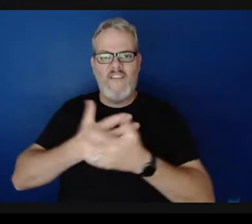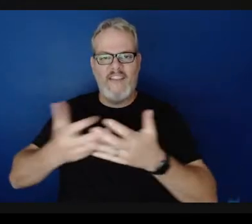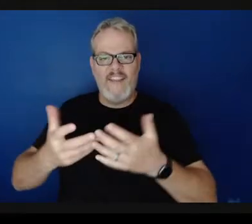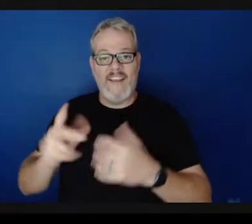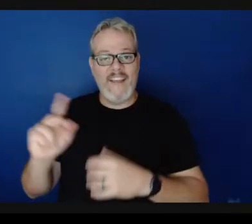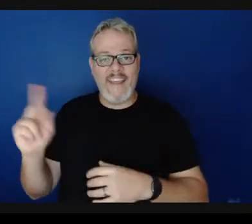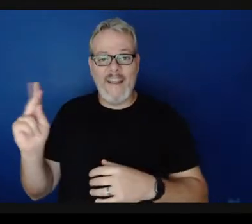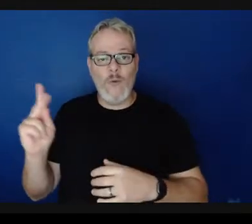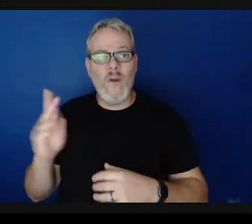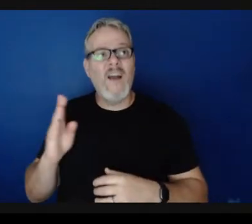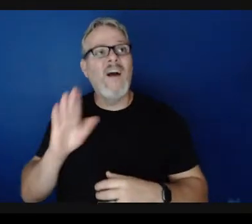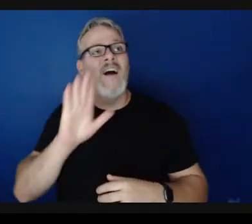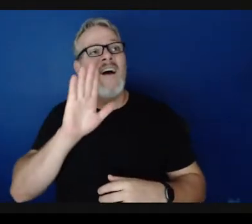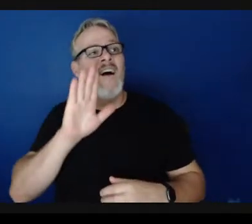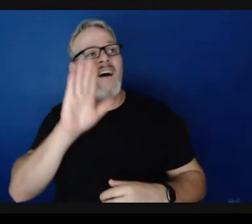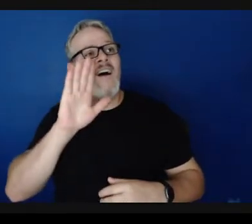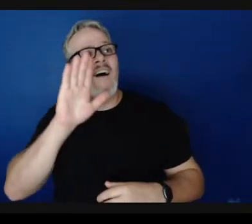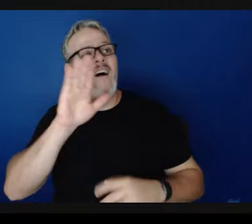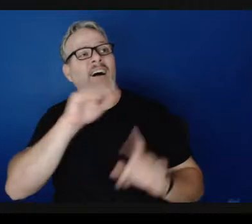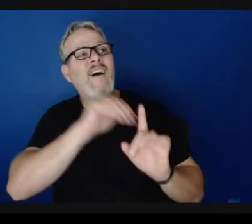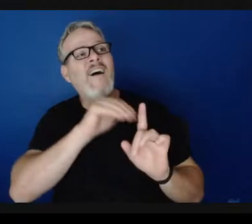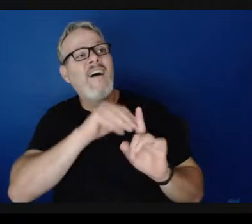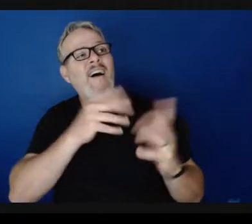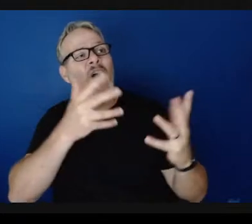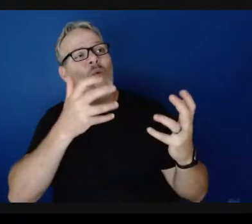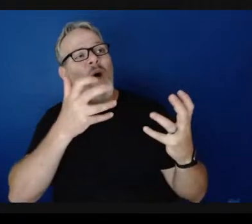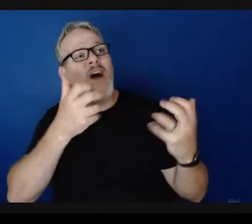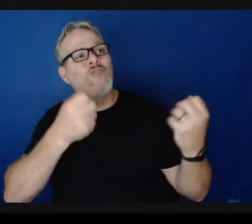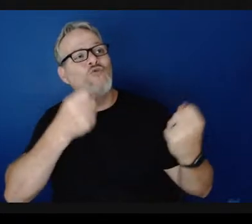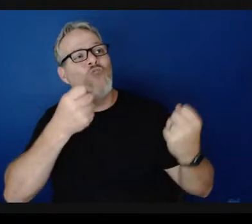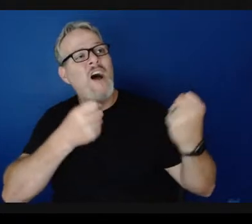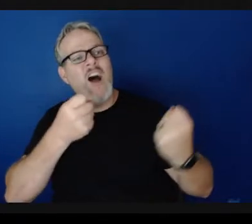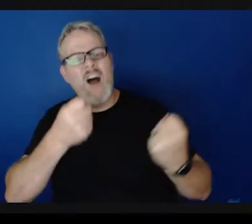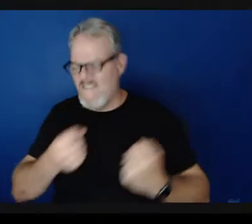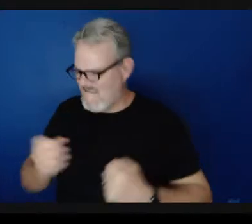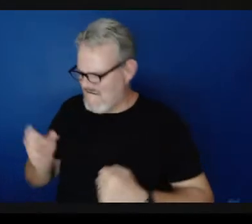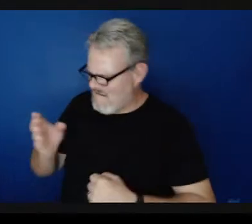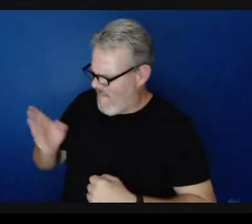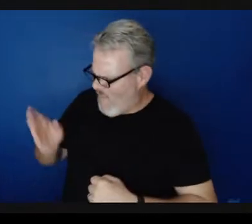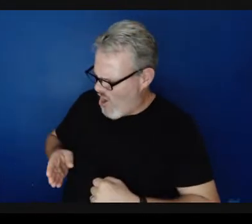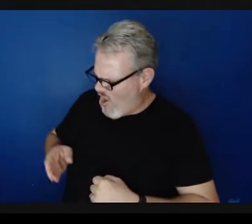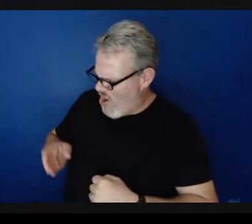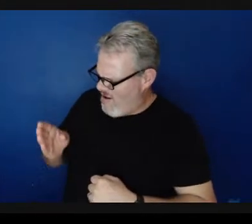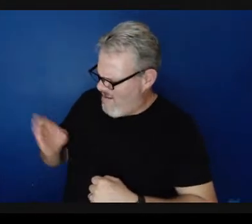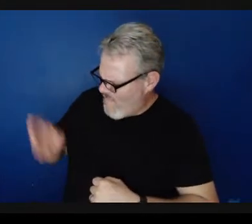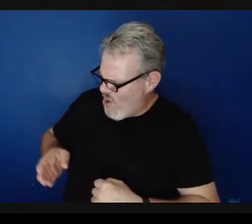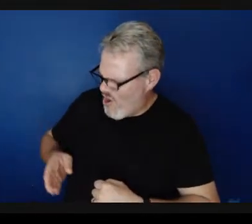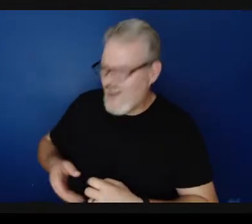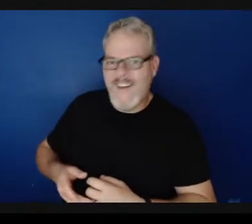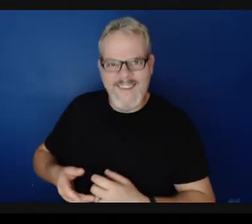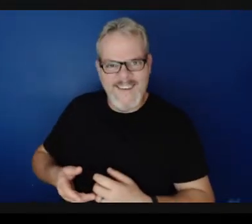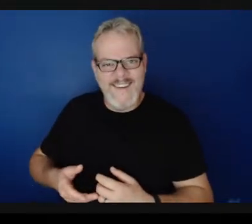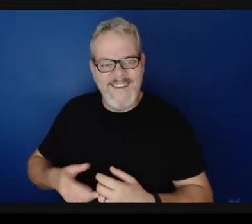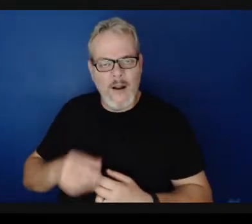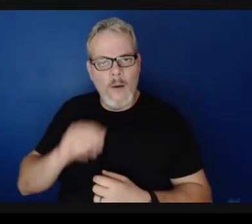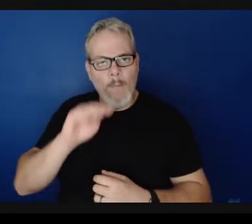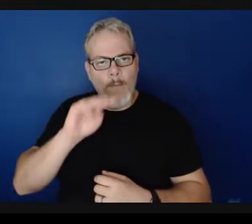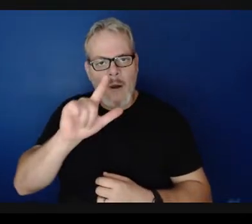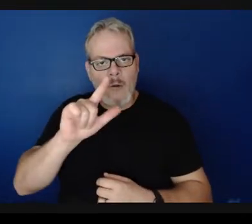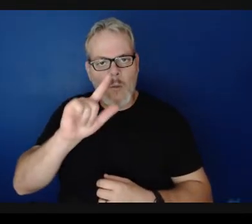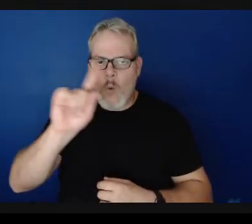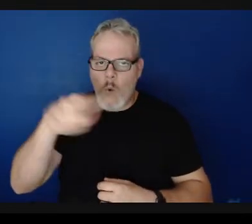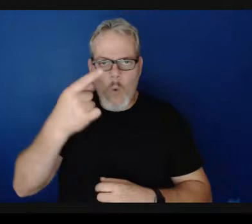drive, right? Unlike in Kilauea, South Flank and Summit, they take turns. But between Mauna Loa and Kilauea, Mauna Loa is always the one